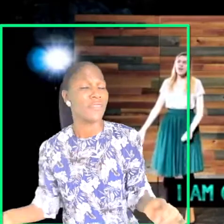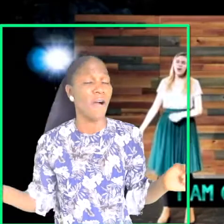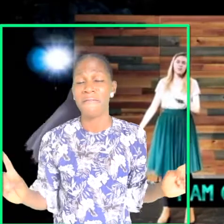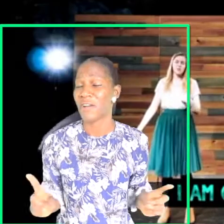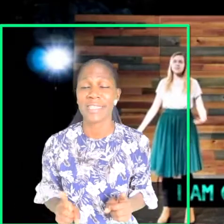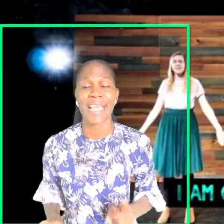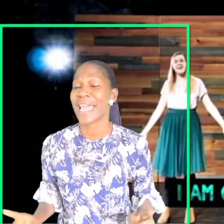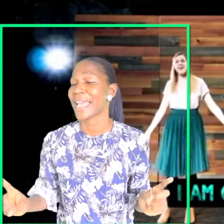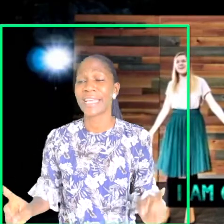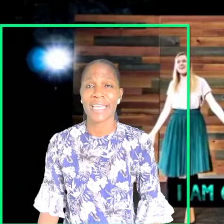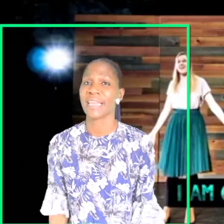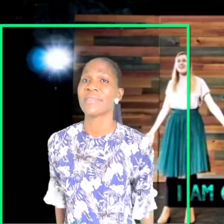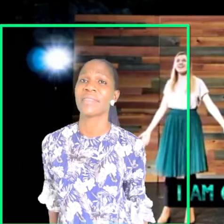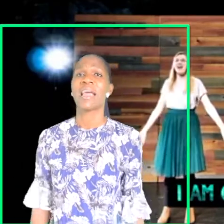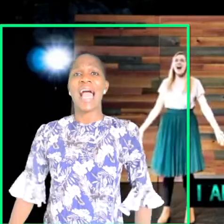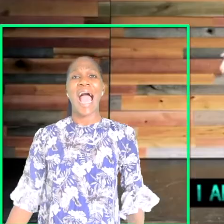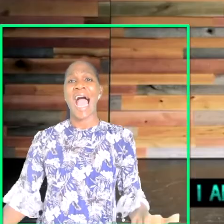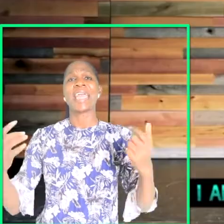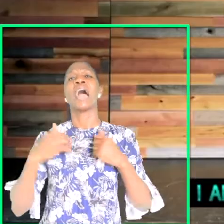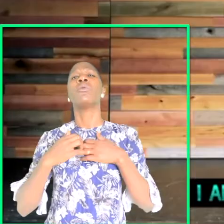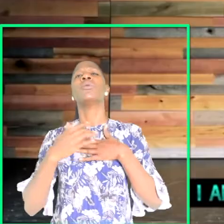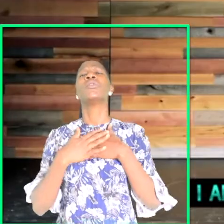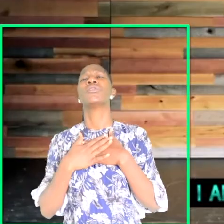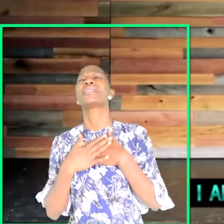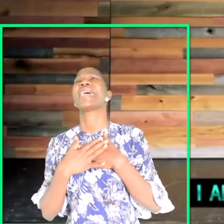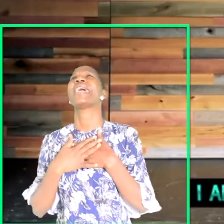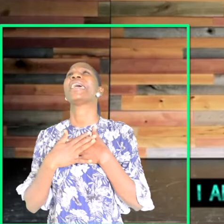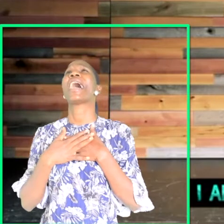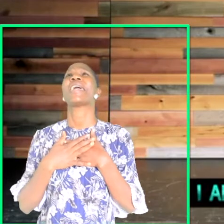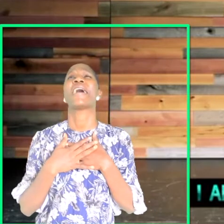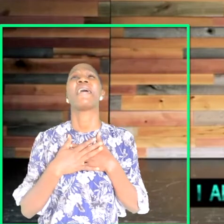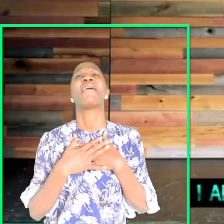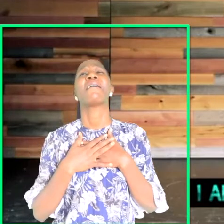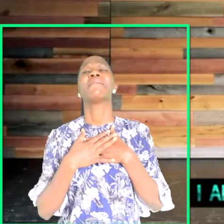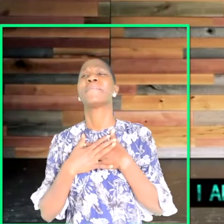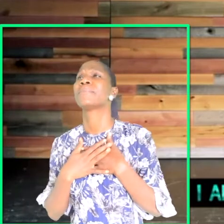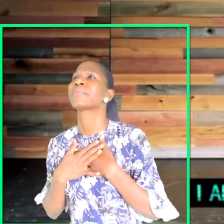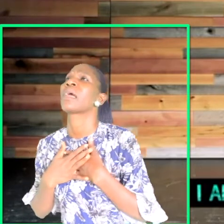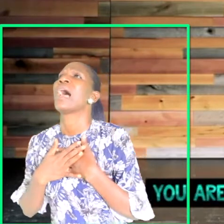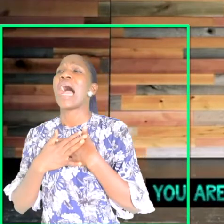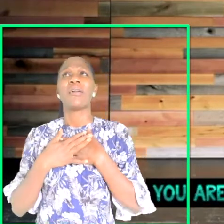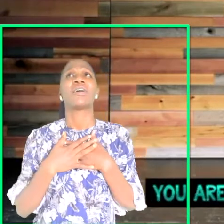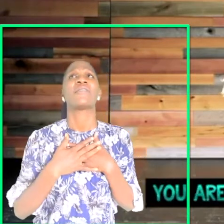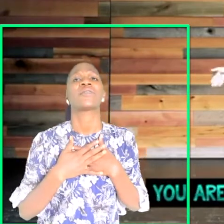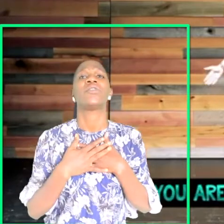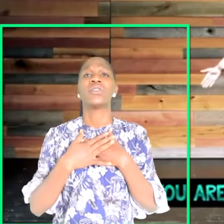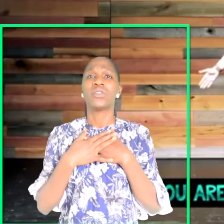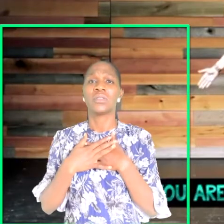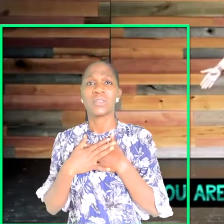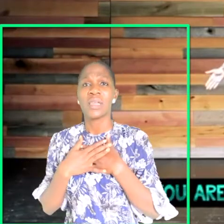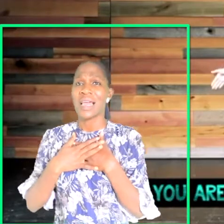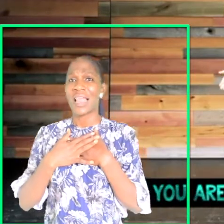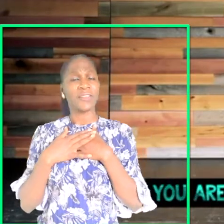chosen, not forsaken. I am who you say I am. You are